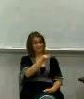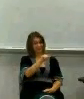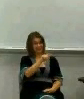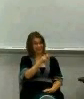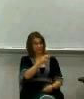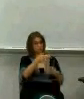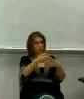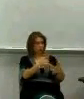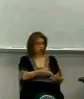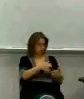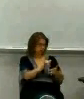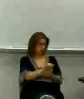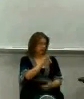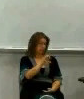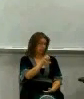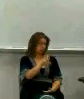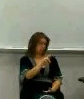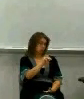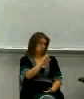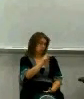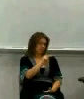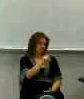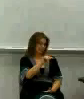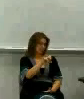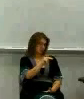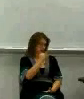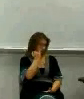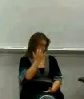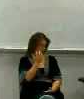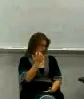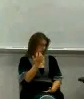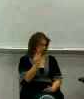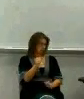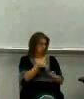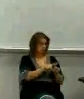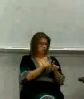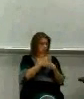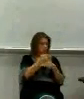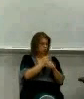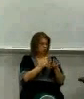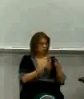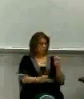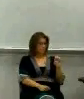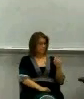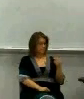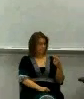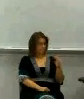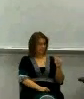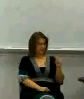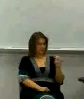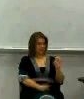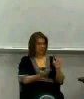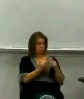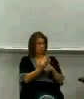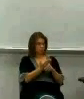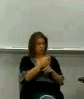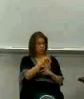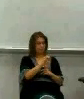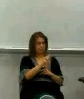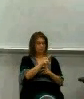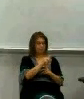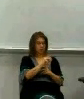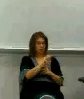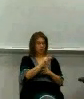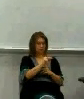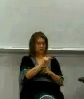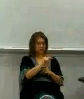a fermentation if we want to. So you can also generate methane through fermentation. So all of these are fermentation.